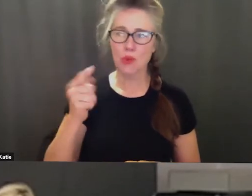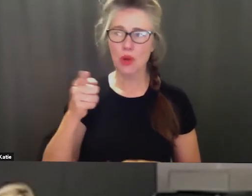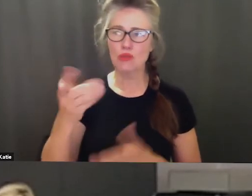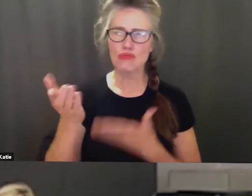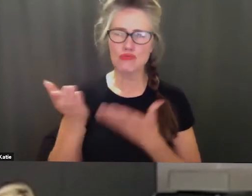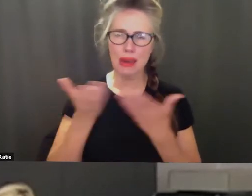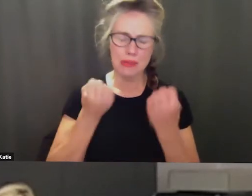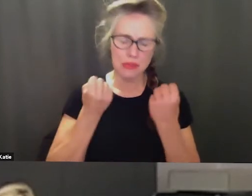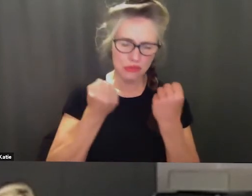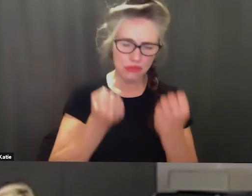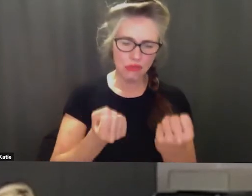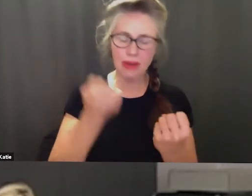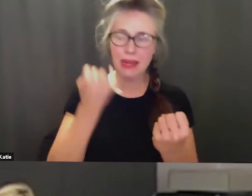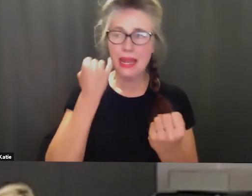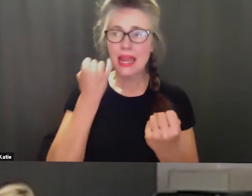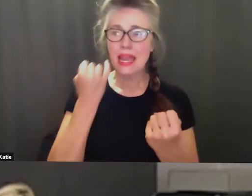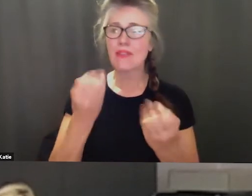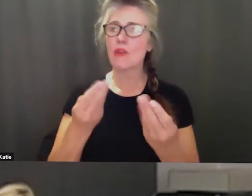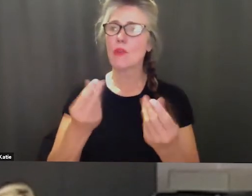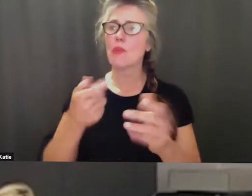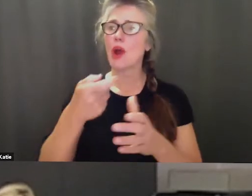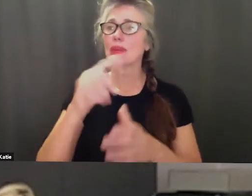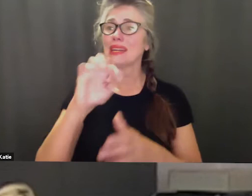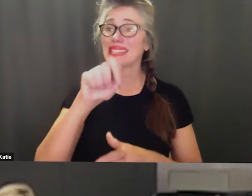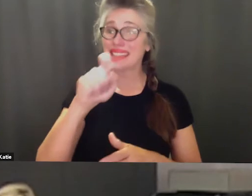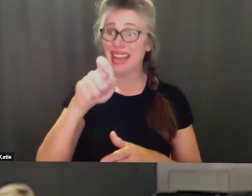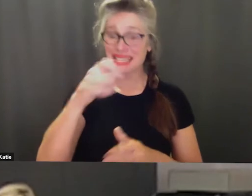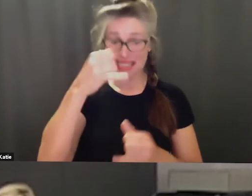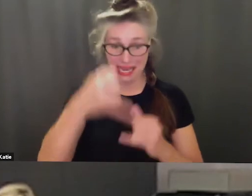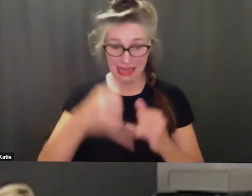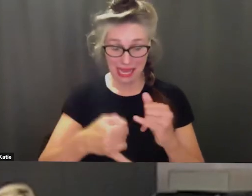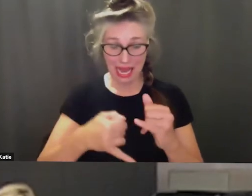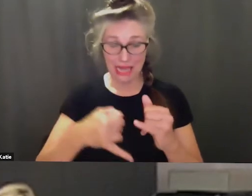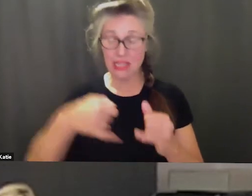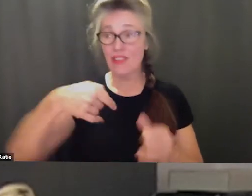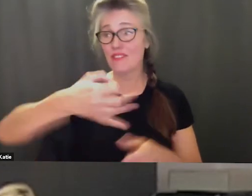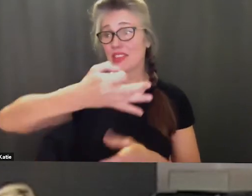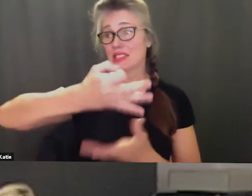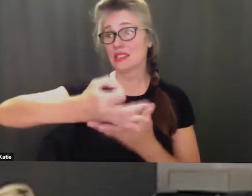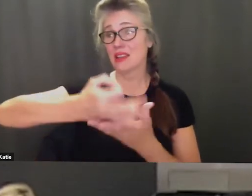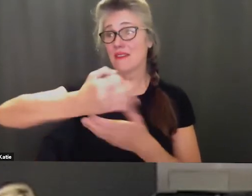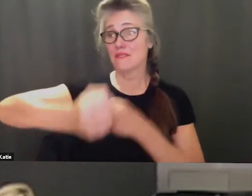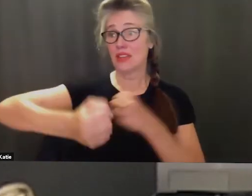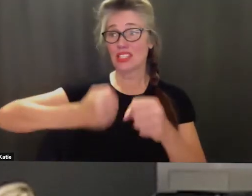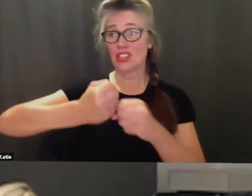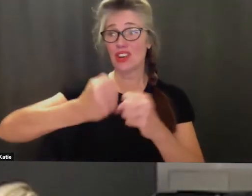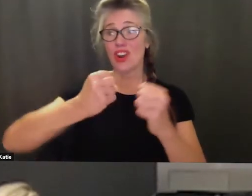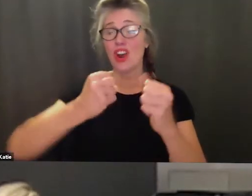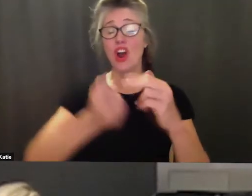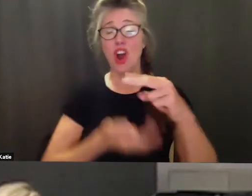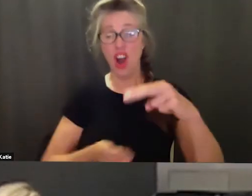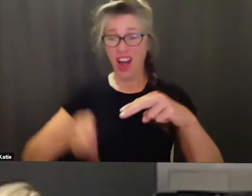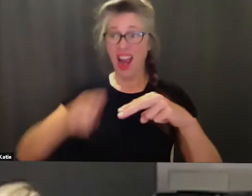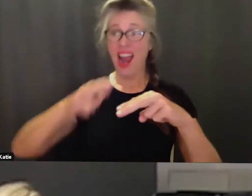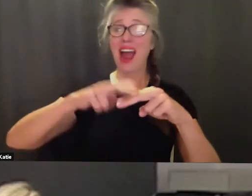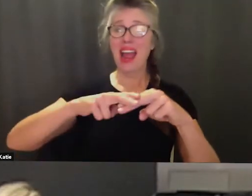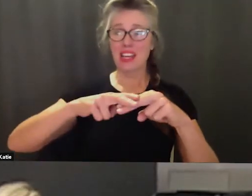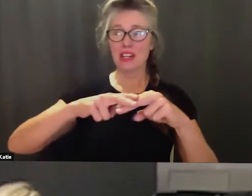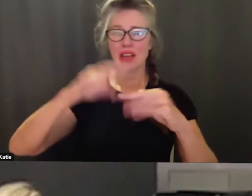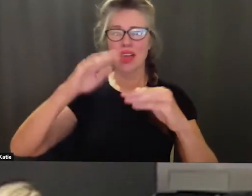recommend that if property taxes at the end of the current fiscal year are higher than what